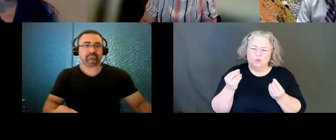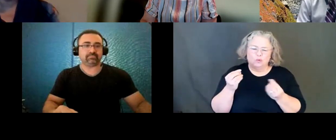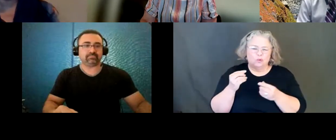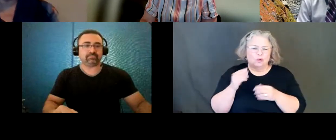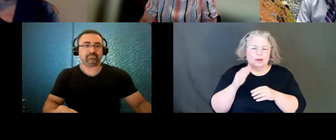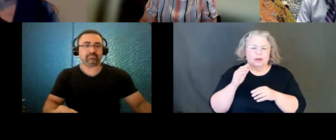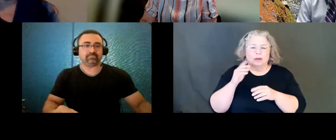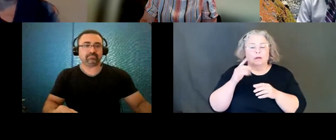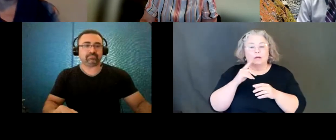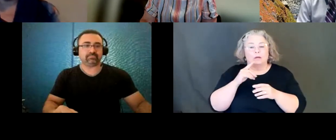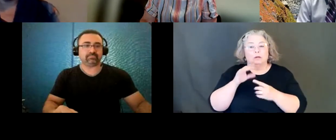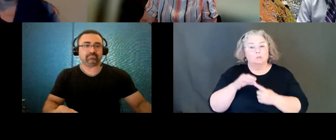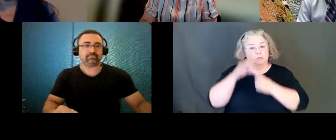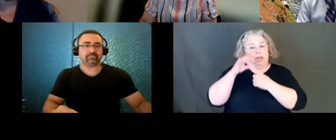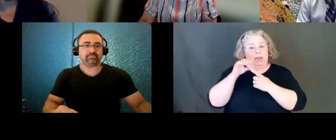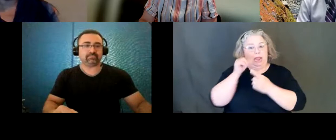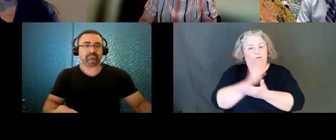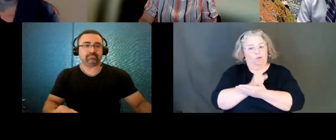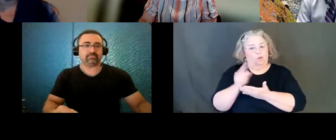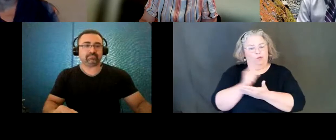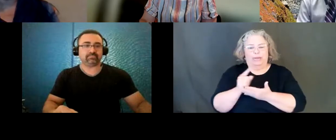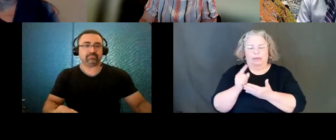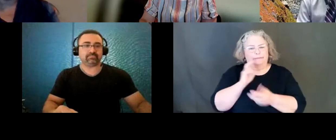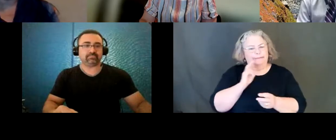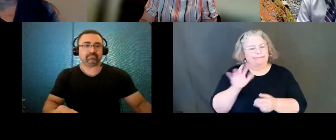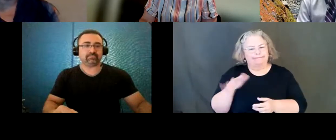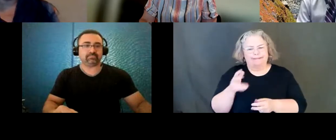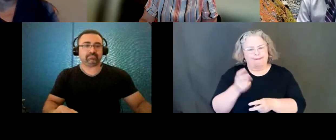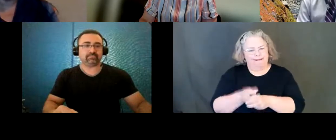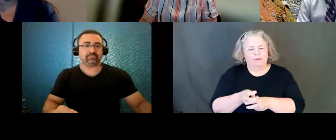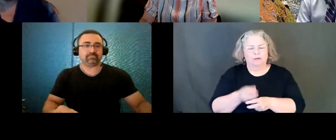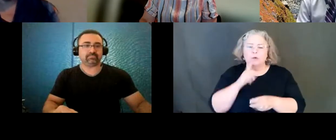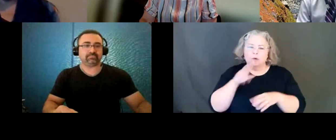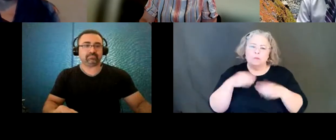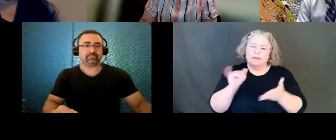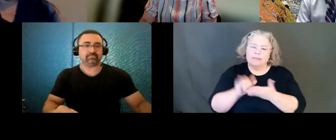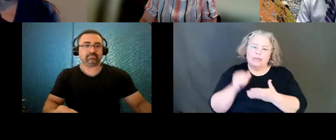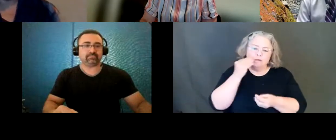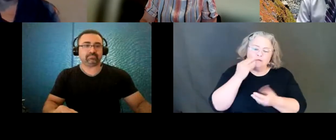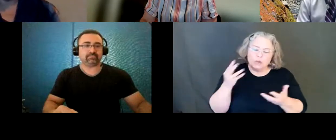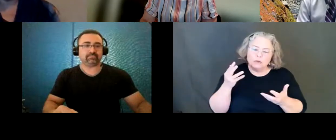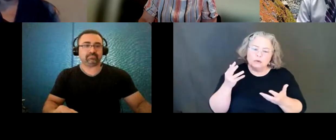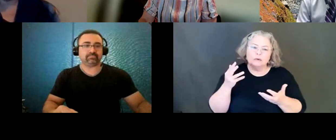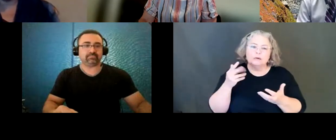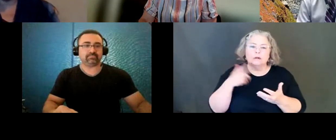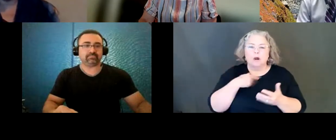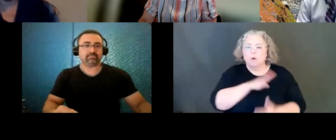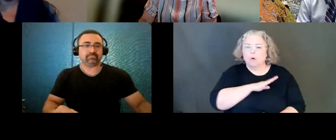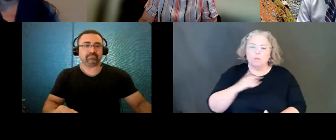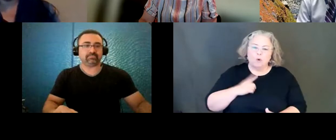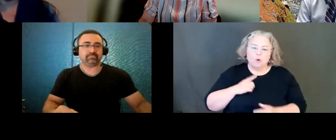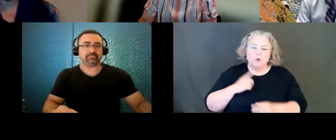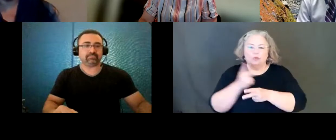weekly basis. So we have now been able to provide that information in our Board of Supervisors